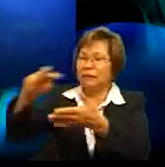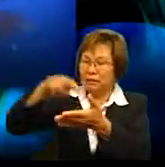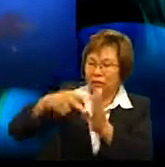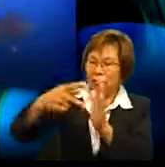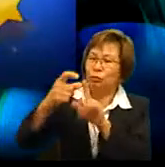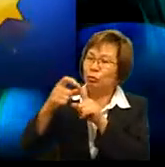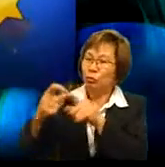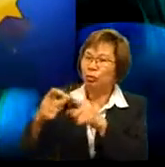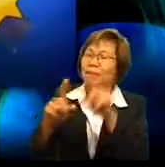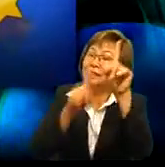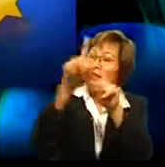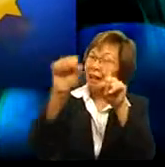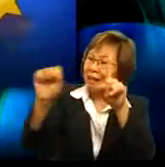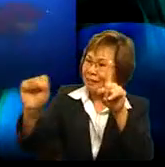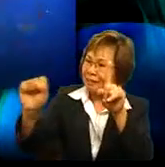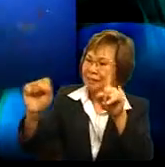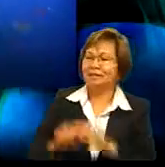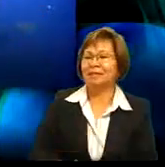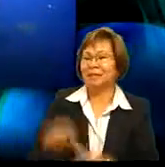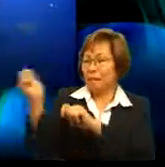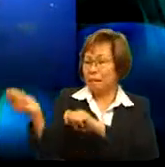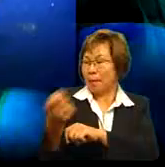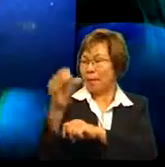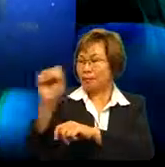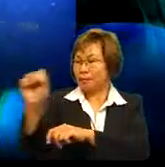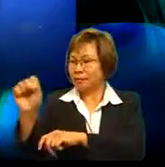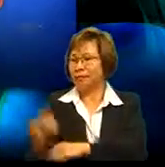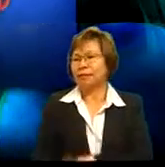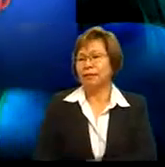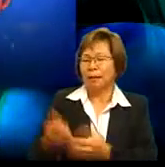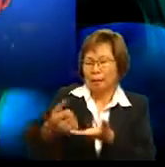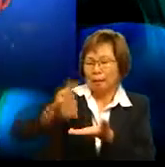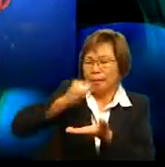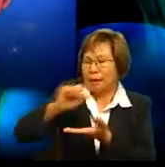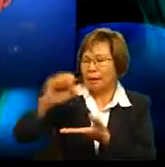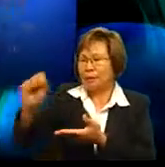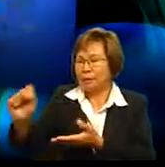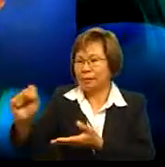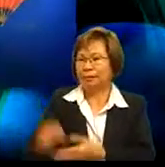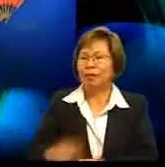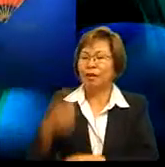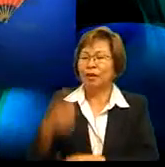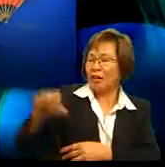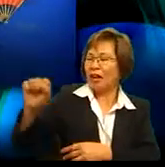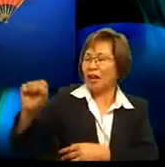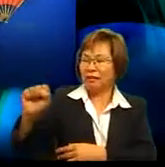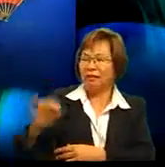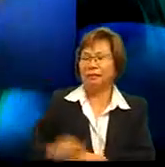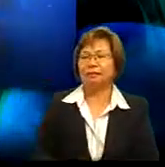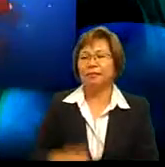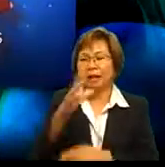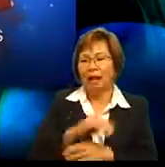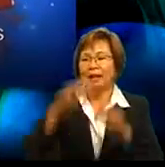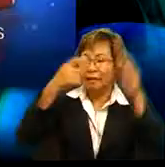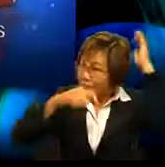be stars, bats, mugs, fans,